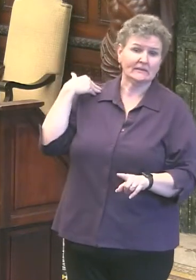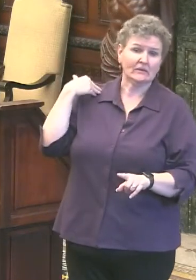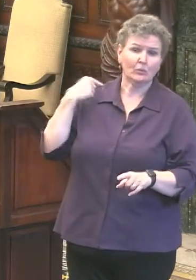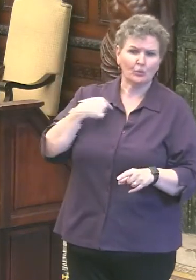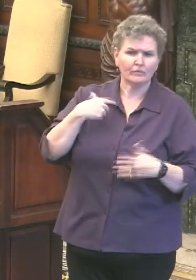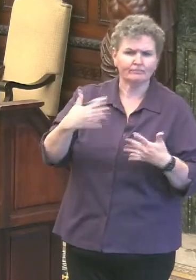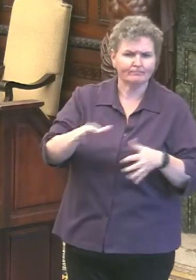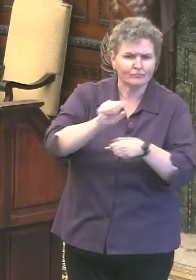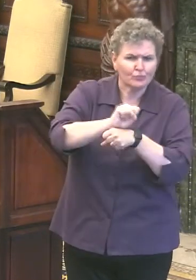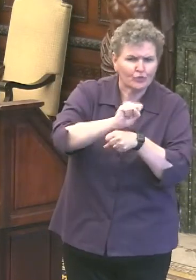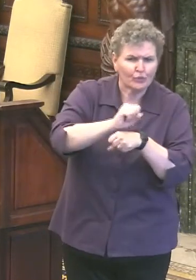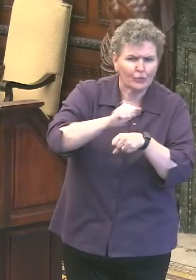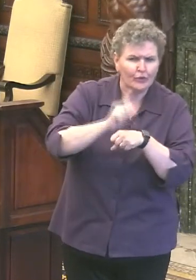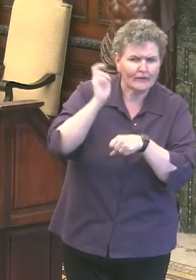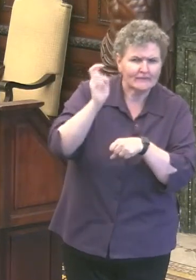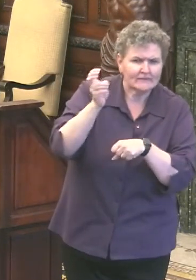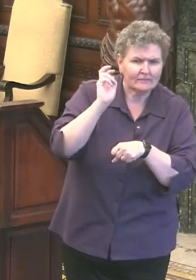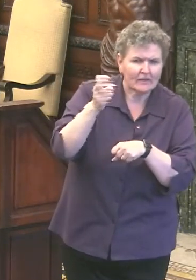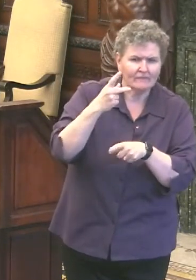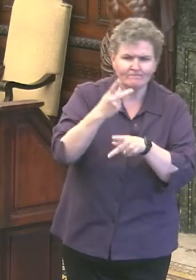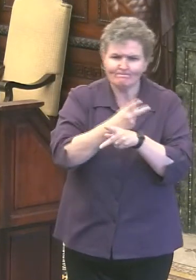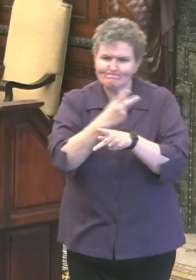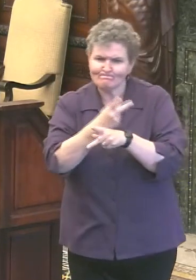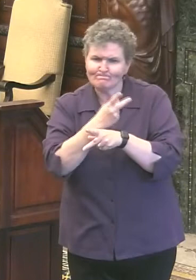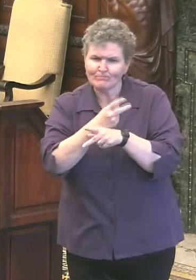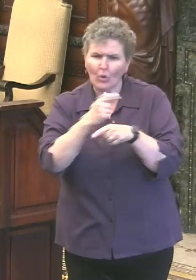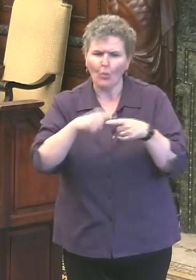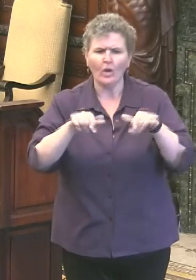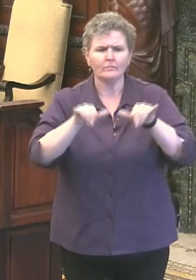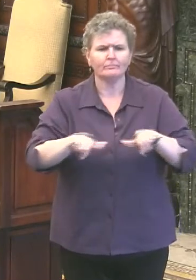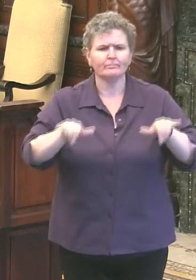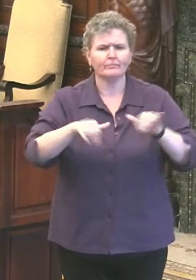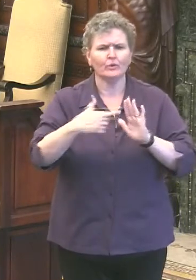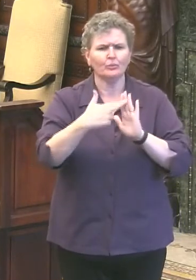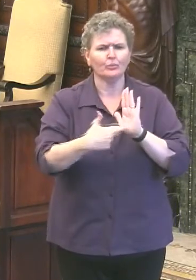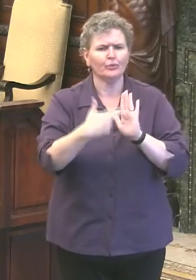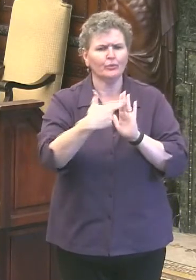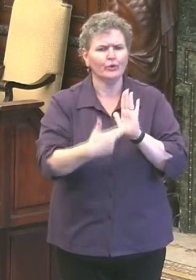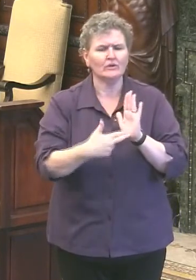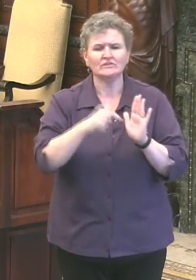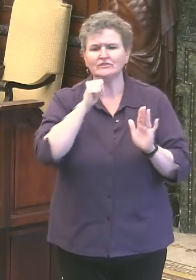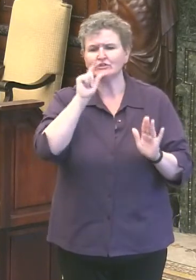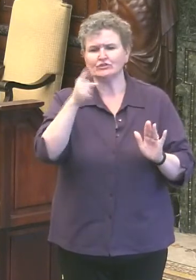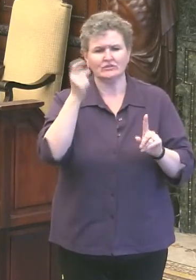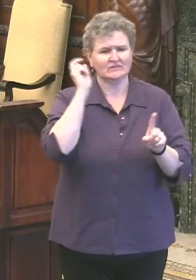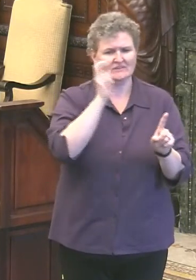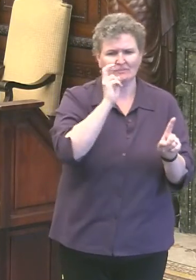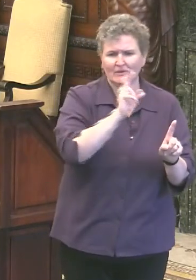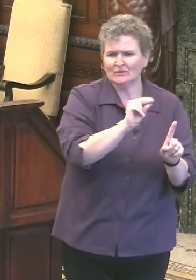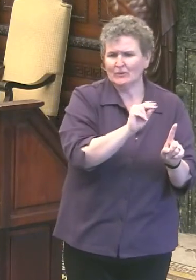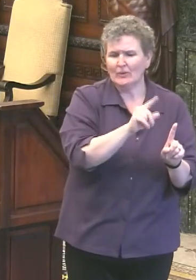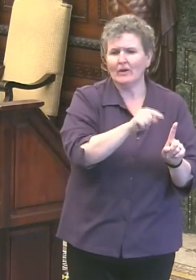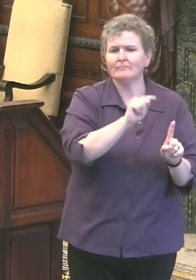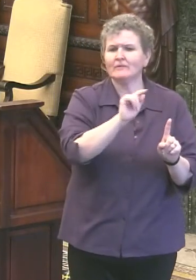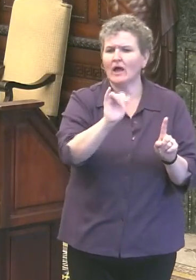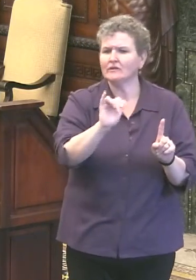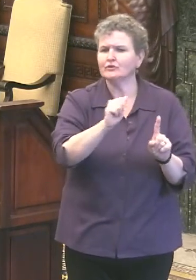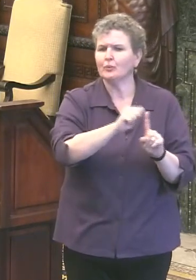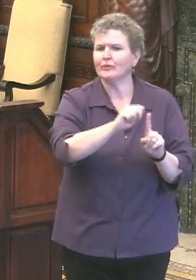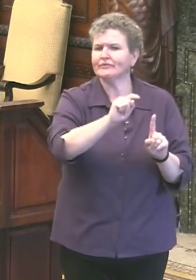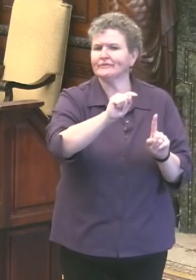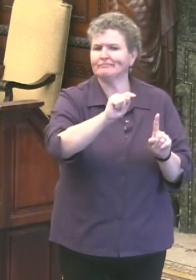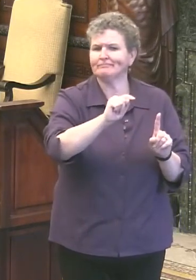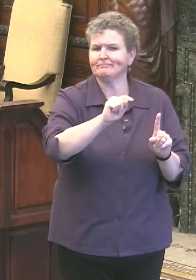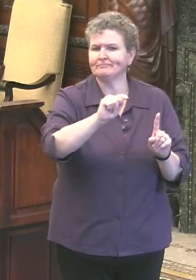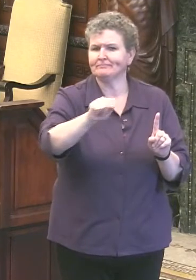SEPTA to look at what those protocols may be. And not just looking at SEPTA, not just talking with SEPTA, but also talking to the